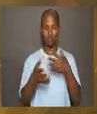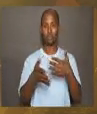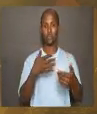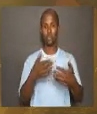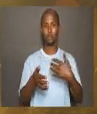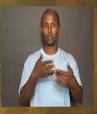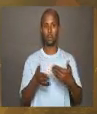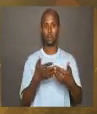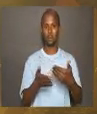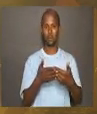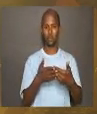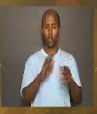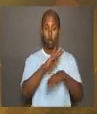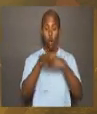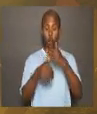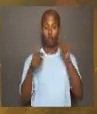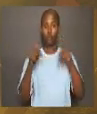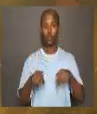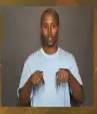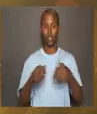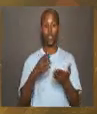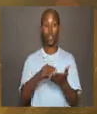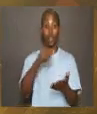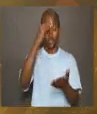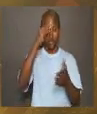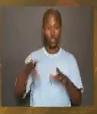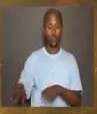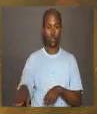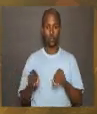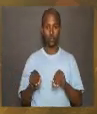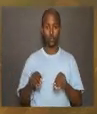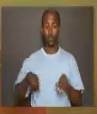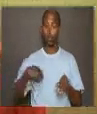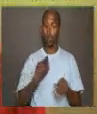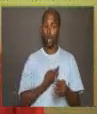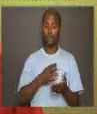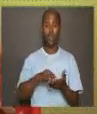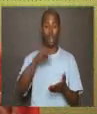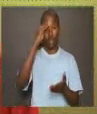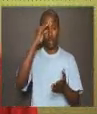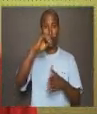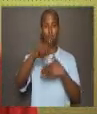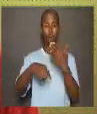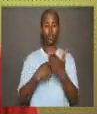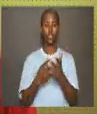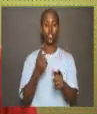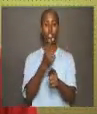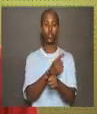simple. That is all for today's lesson, students. We have learned